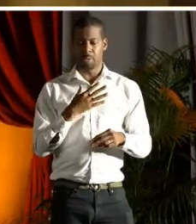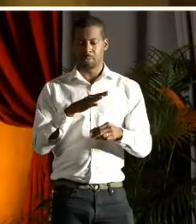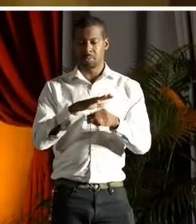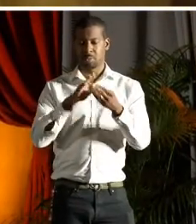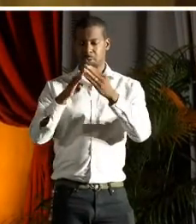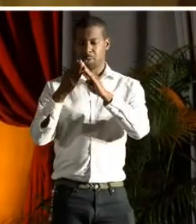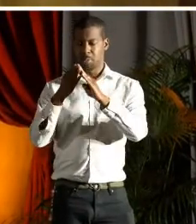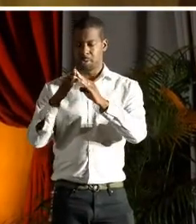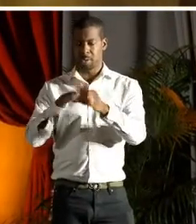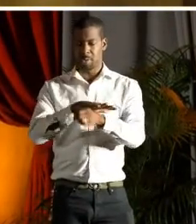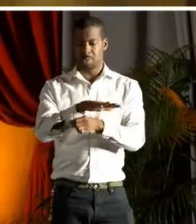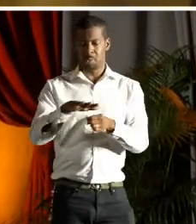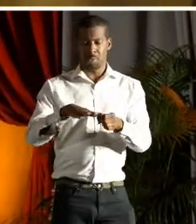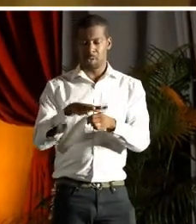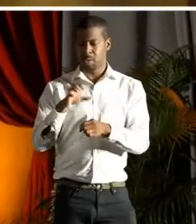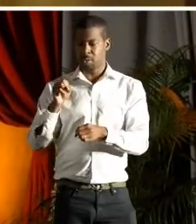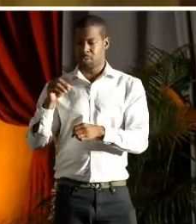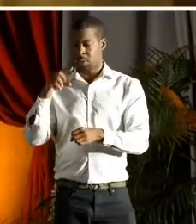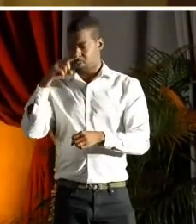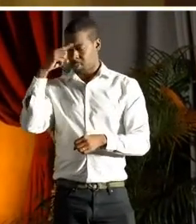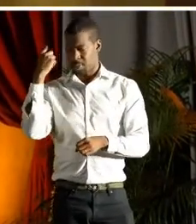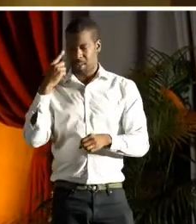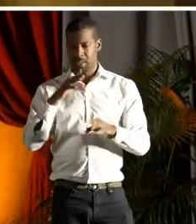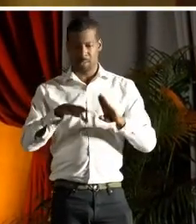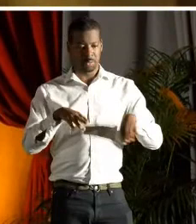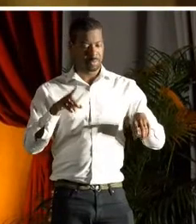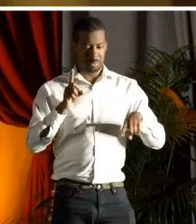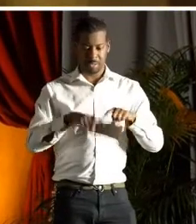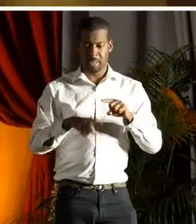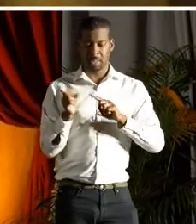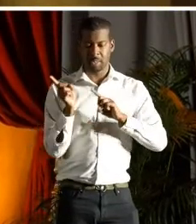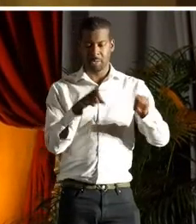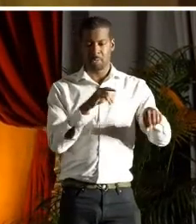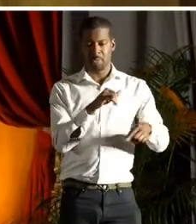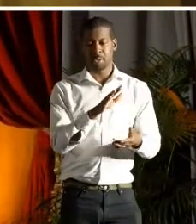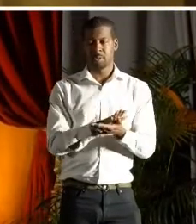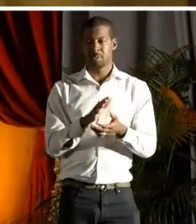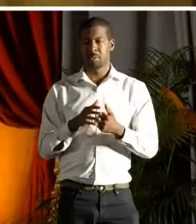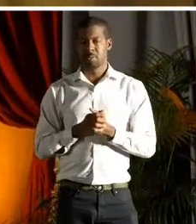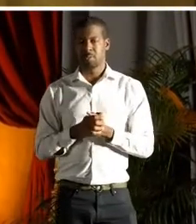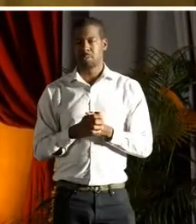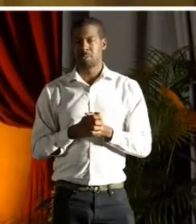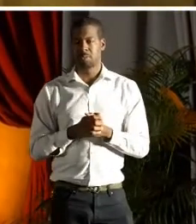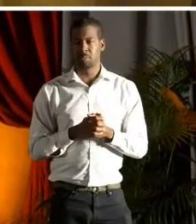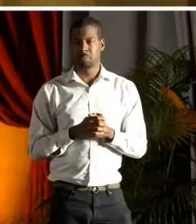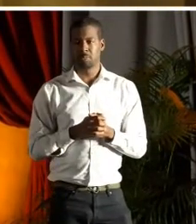around it so that black children could not go to that school. And I look